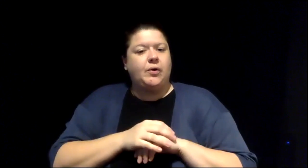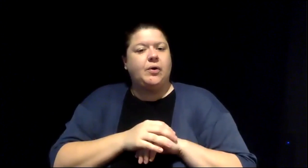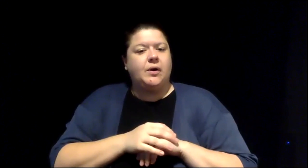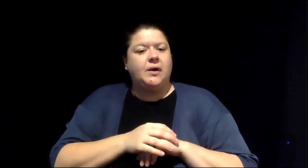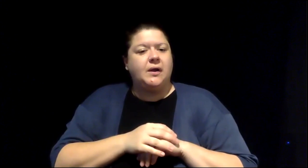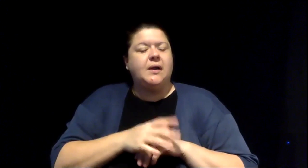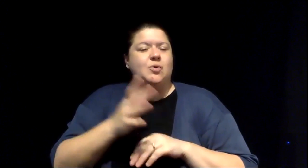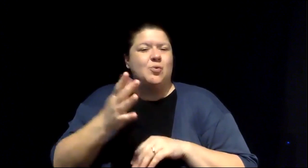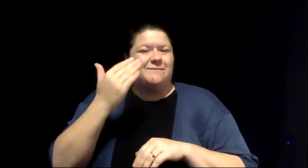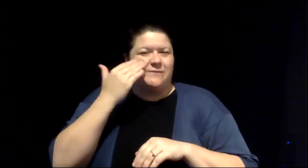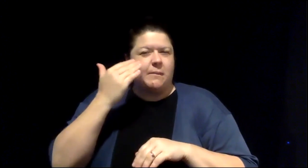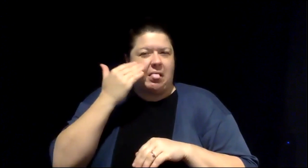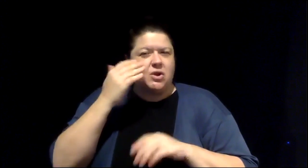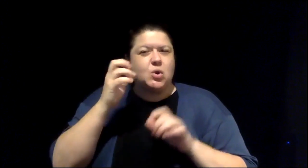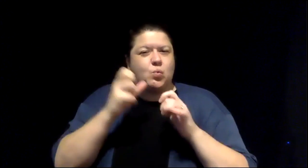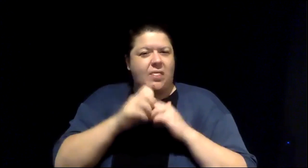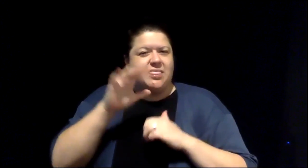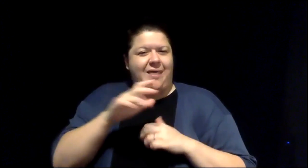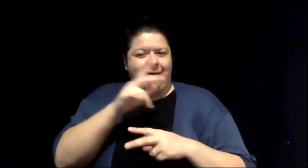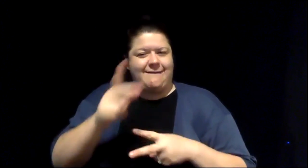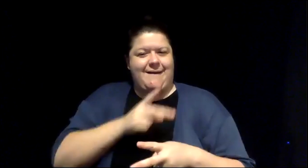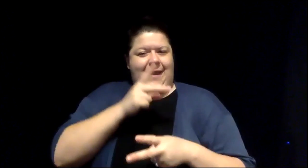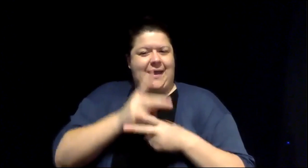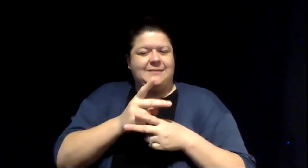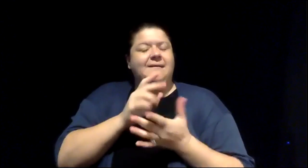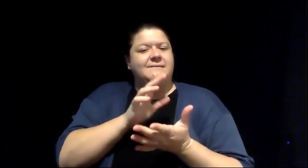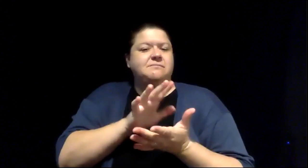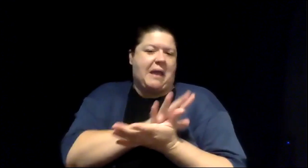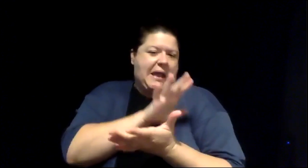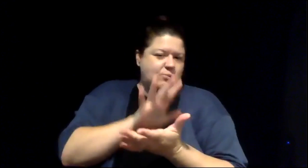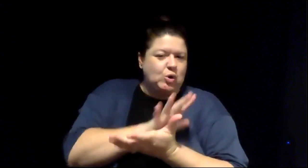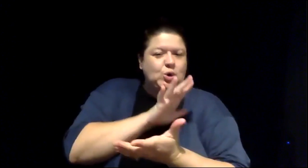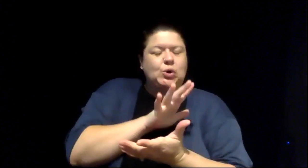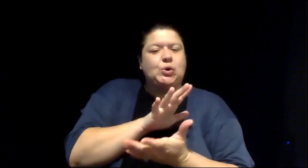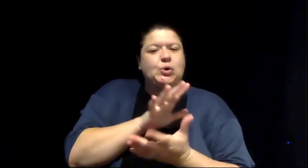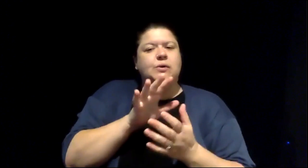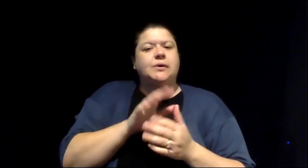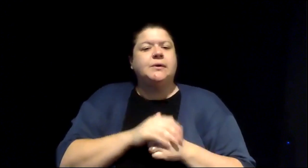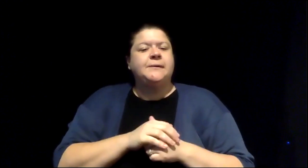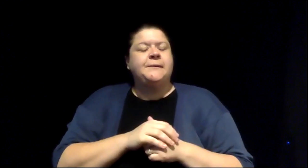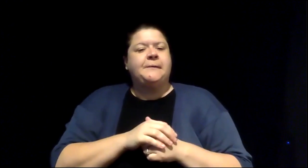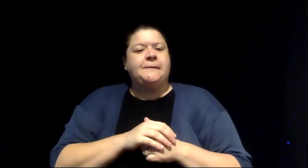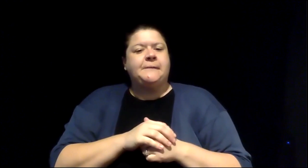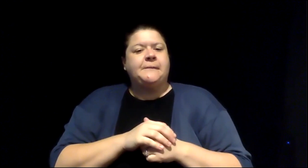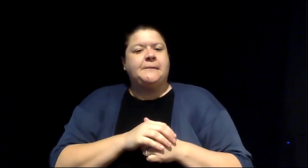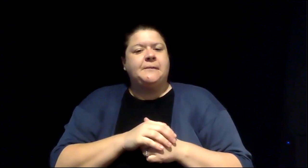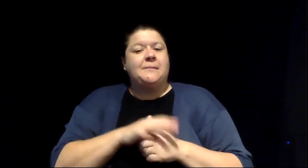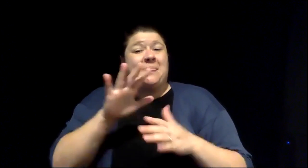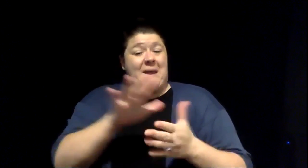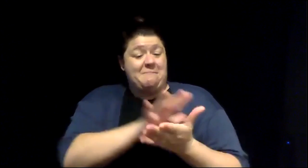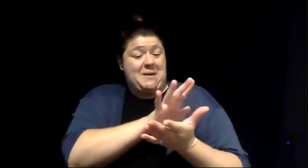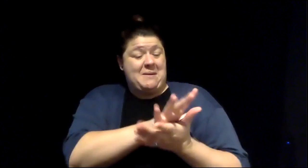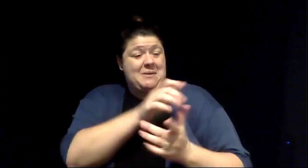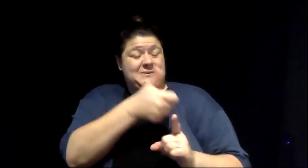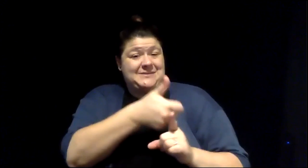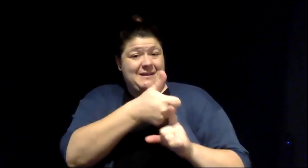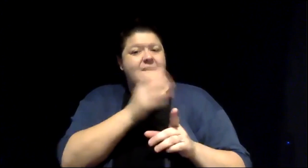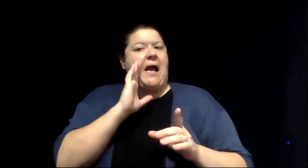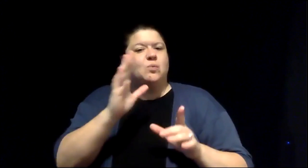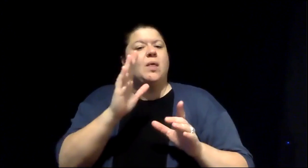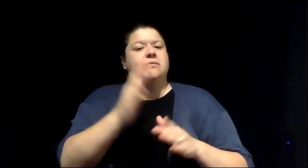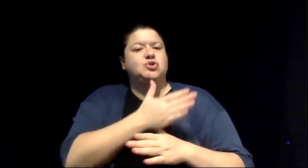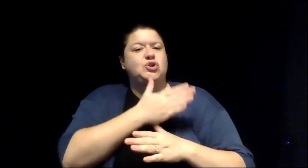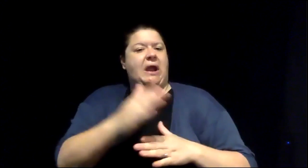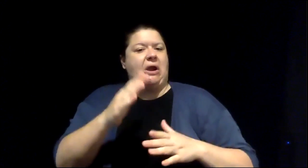is familiar with this type of sheet that I'm going to share my screen